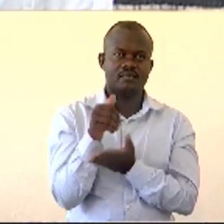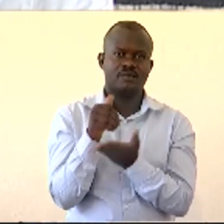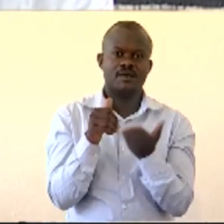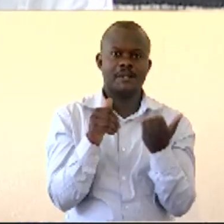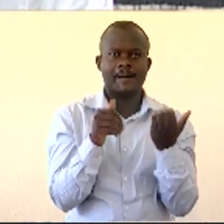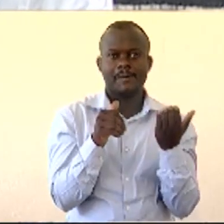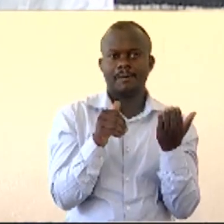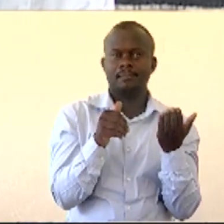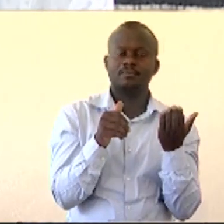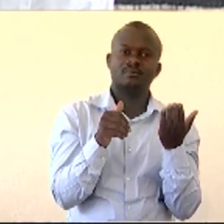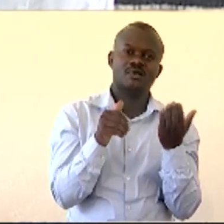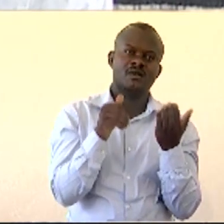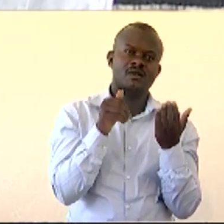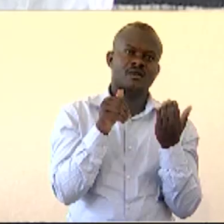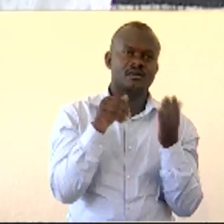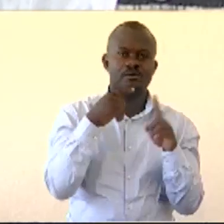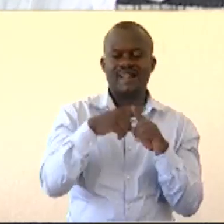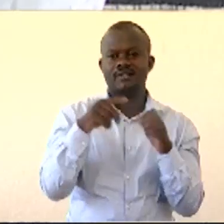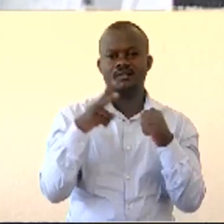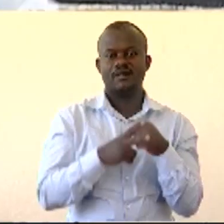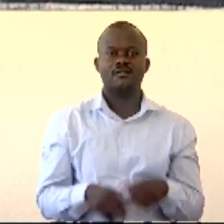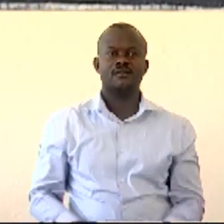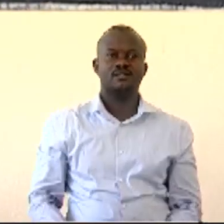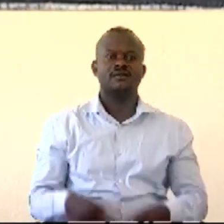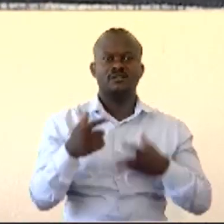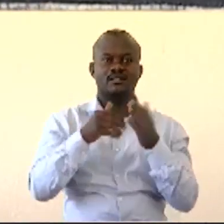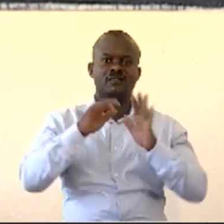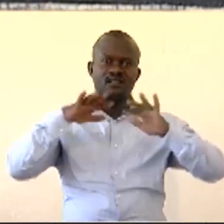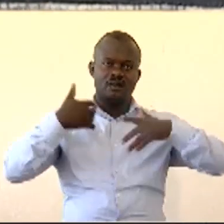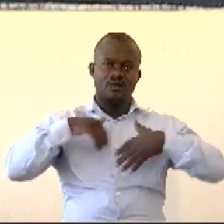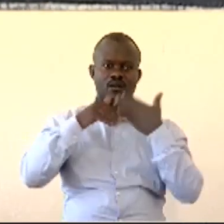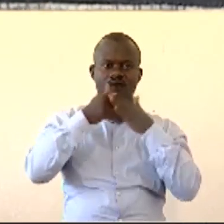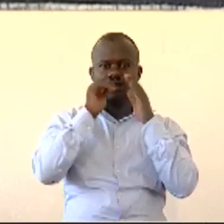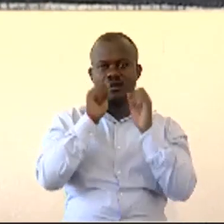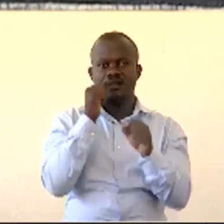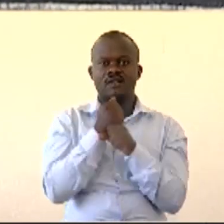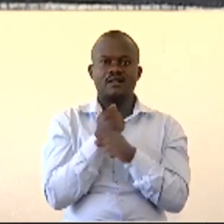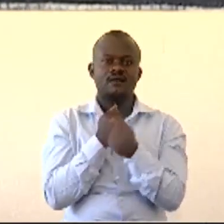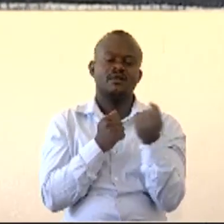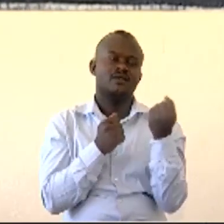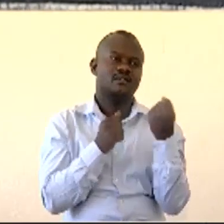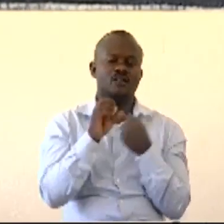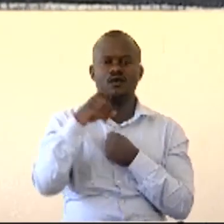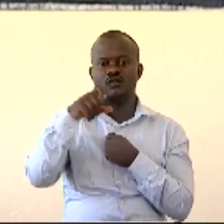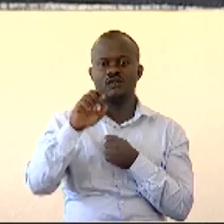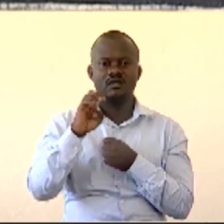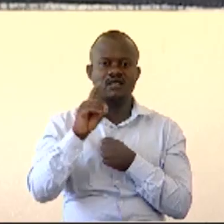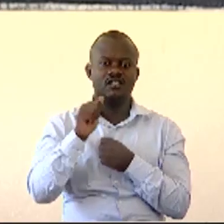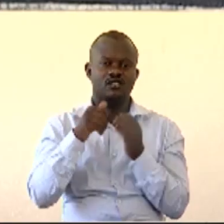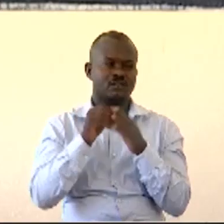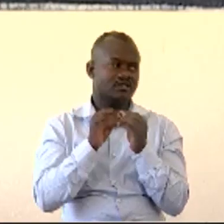to plus 7. That is how you get the oxidation numbers.